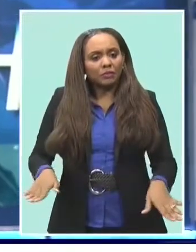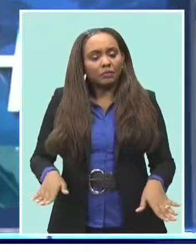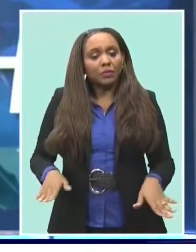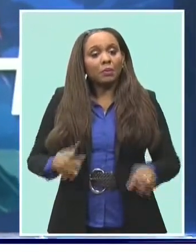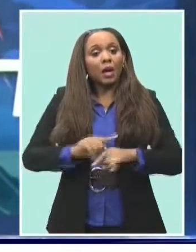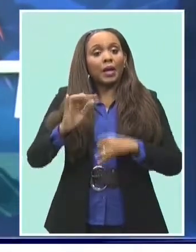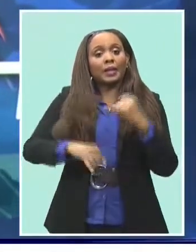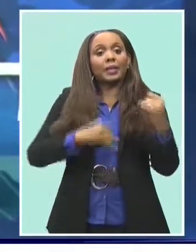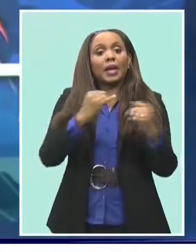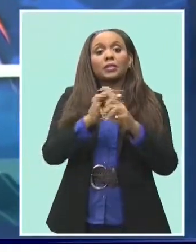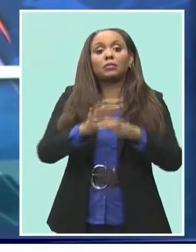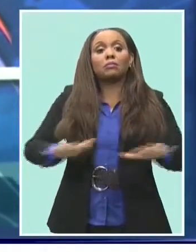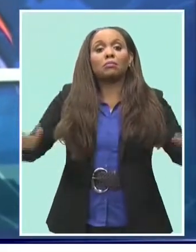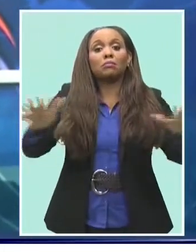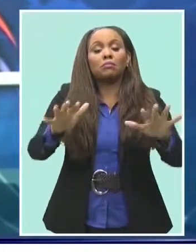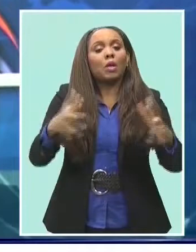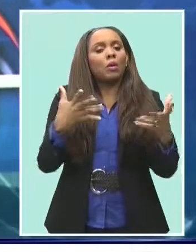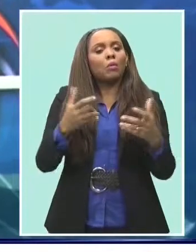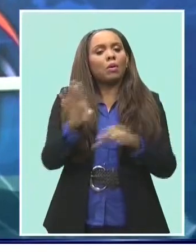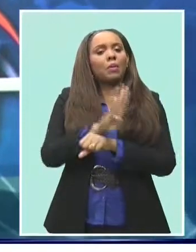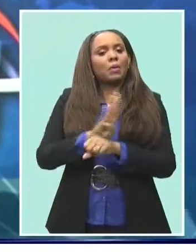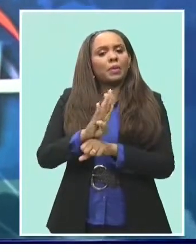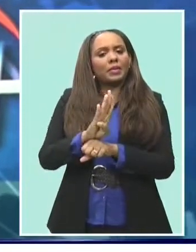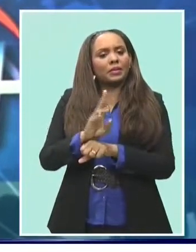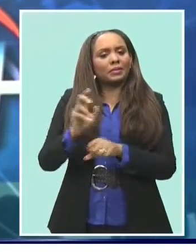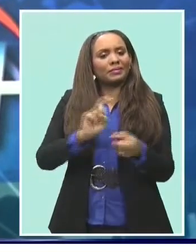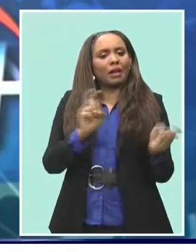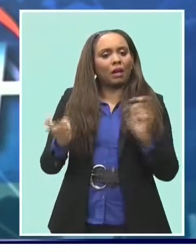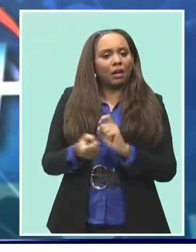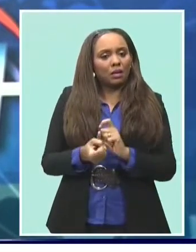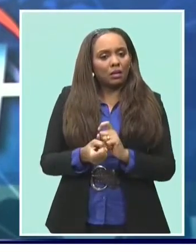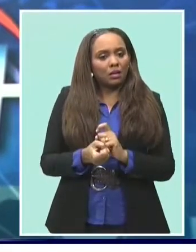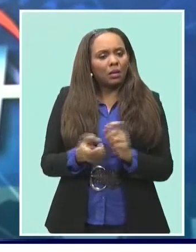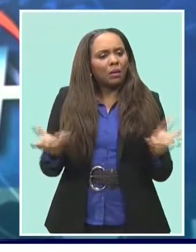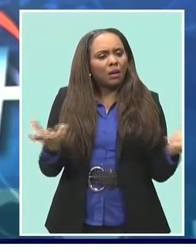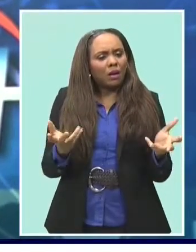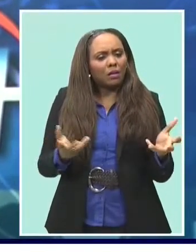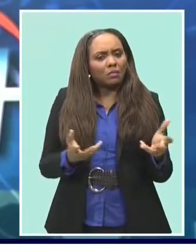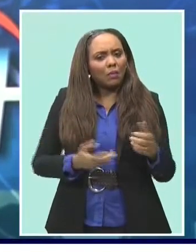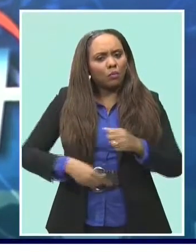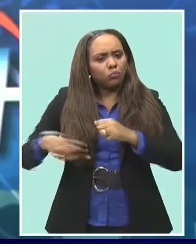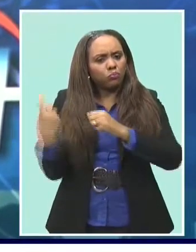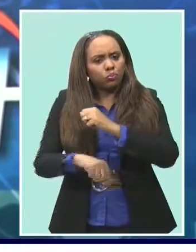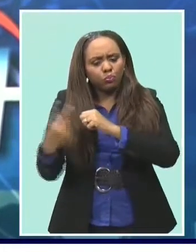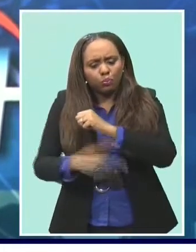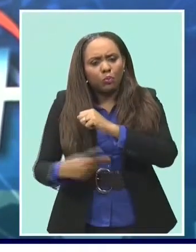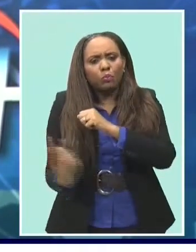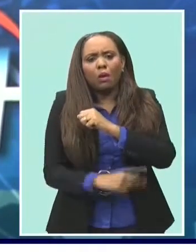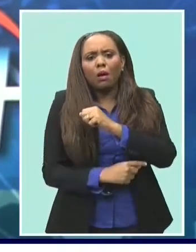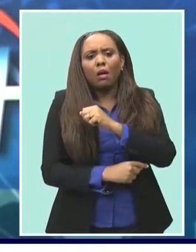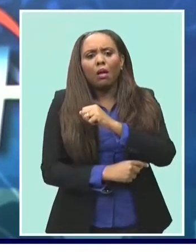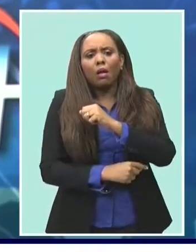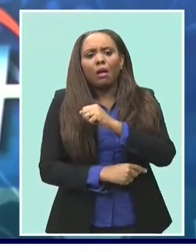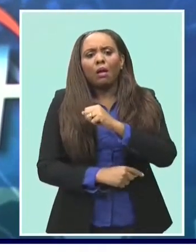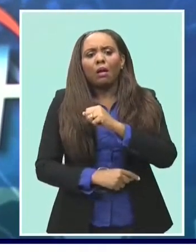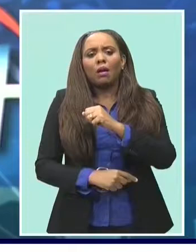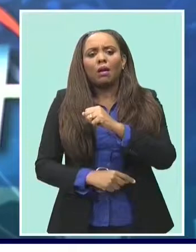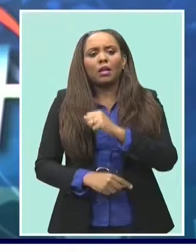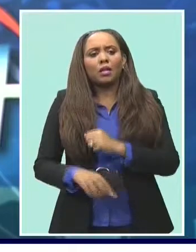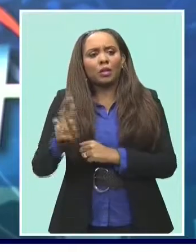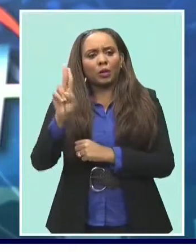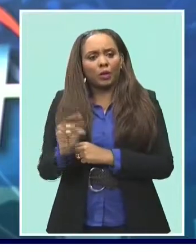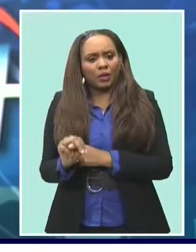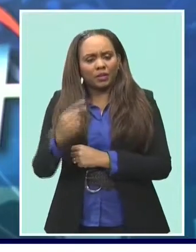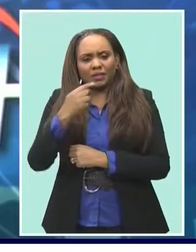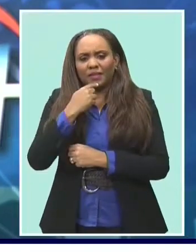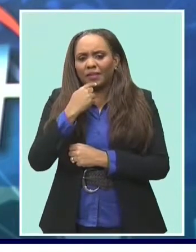community wants Barbados to change. Among them, corporal punishment, which remains on the law books despite heavy criticism from the United